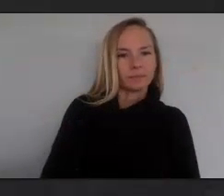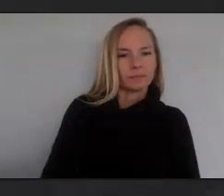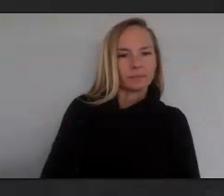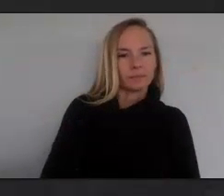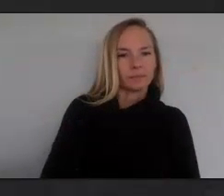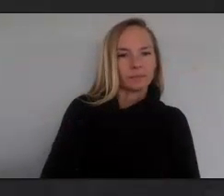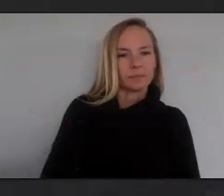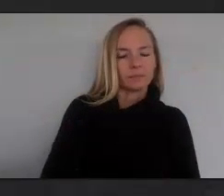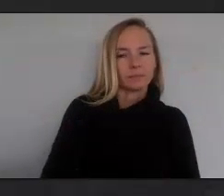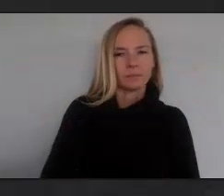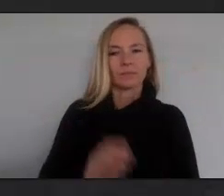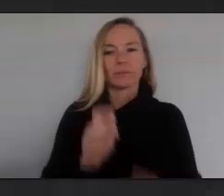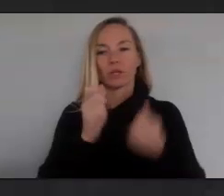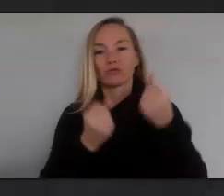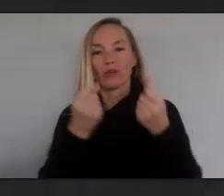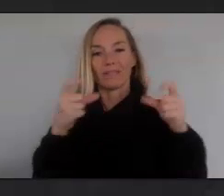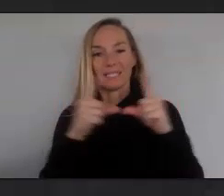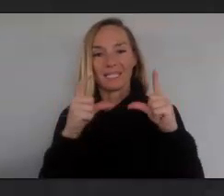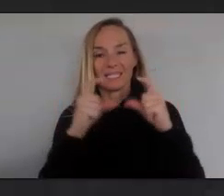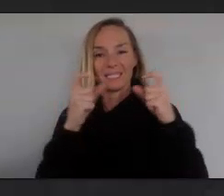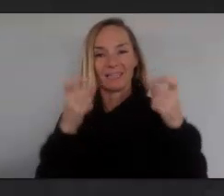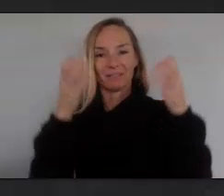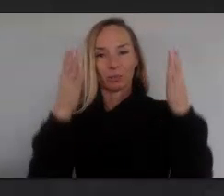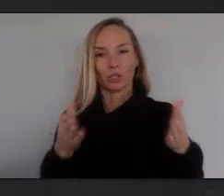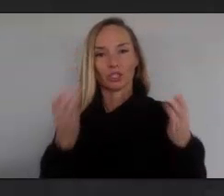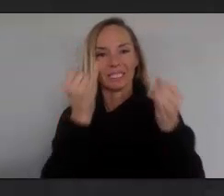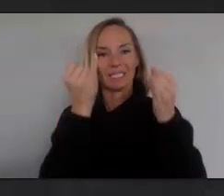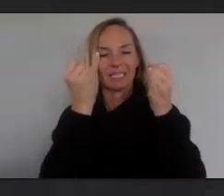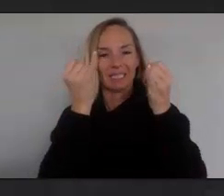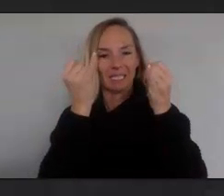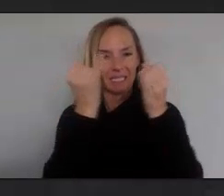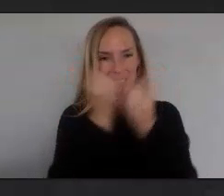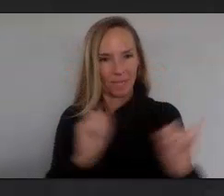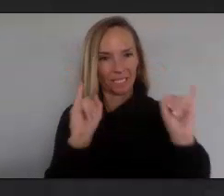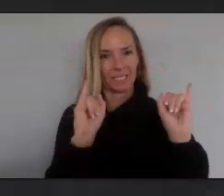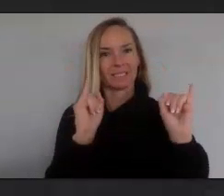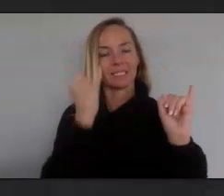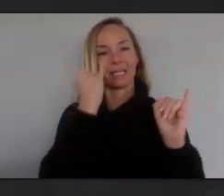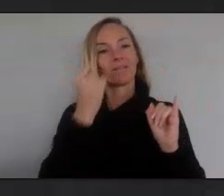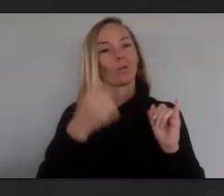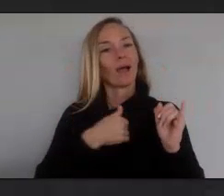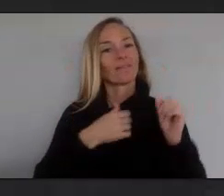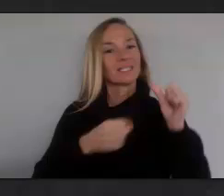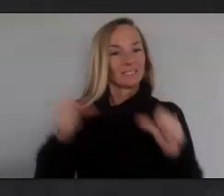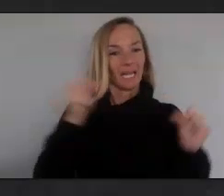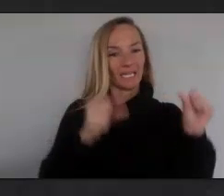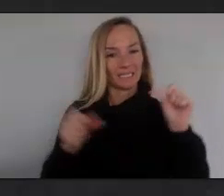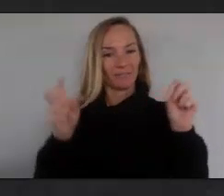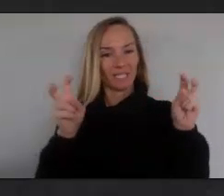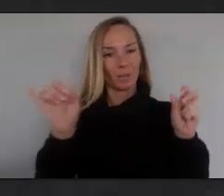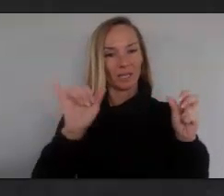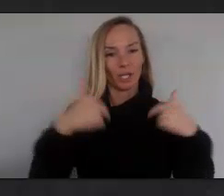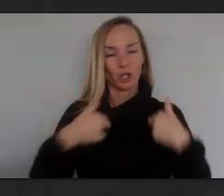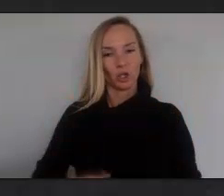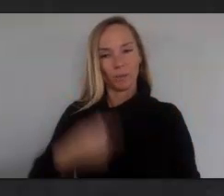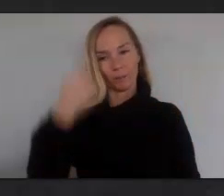could be a good hook. A driving license gives a person independence. If you have a scientific topic like the human brain, you could begin